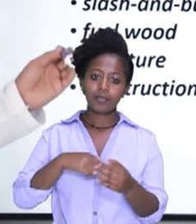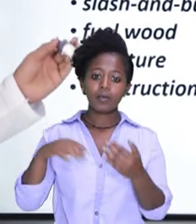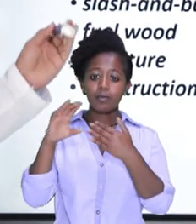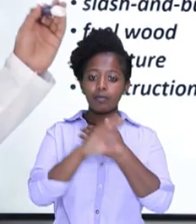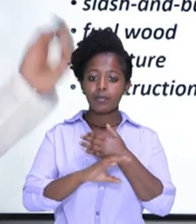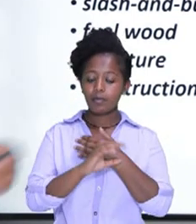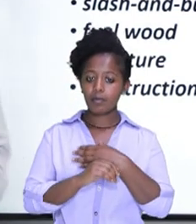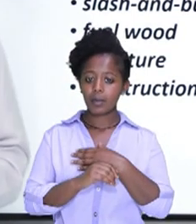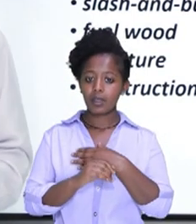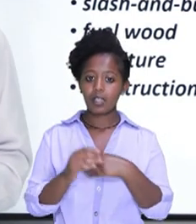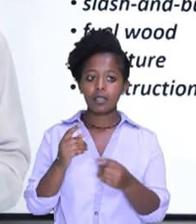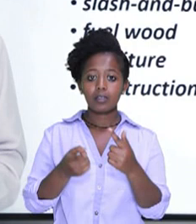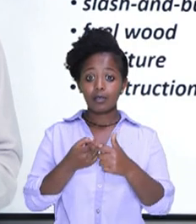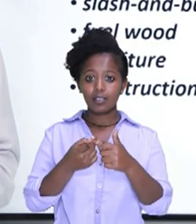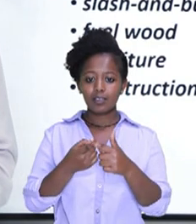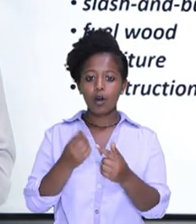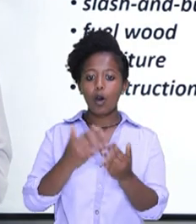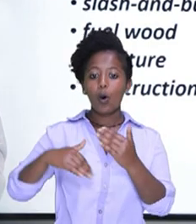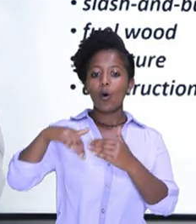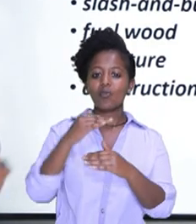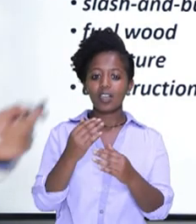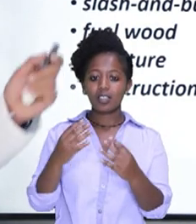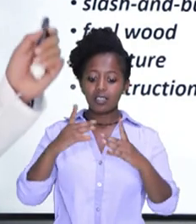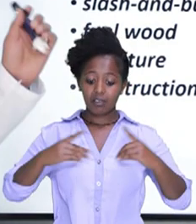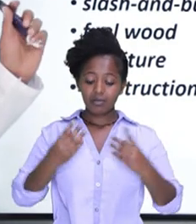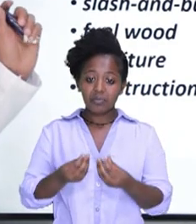The second one is overgrazing.